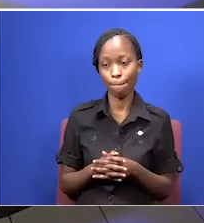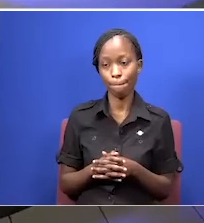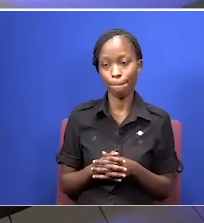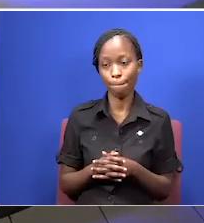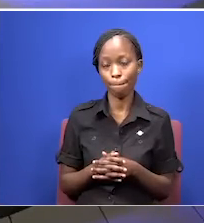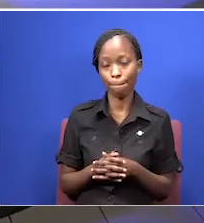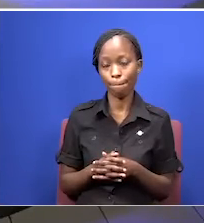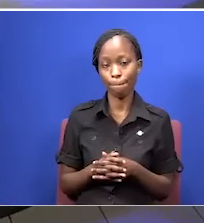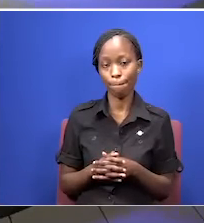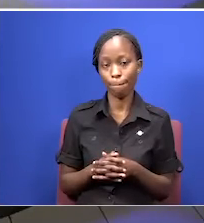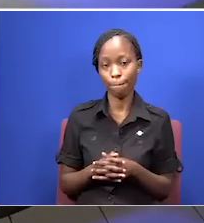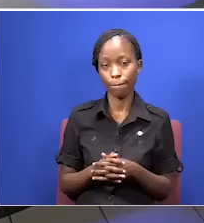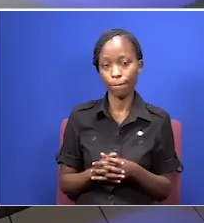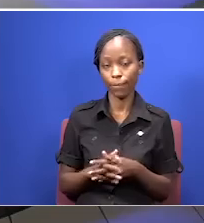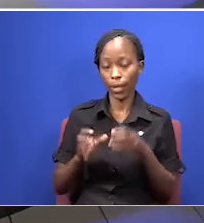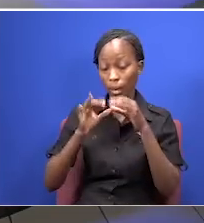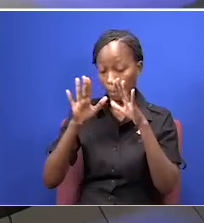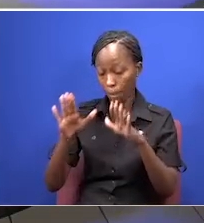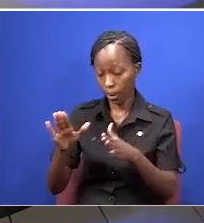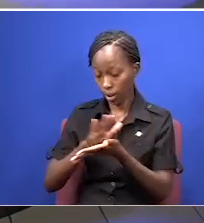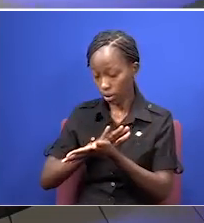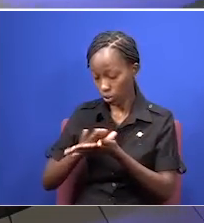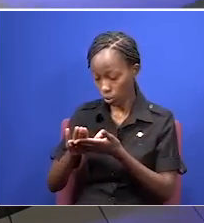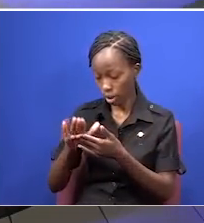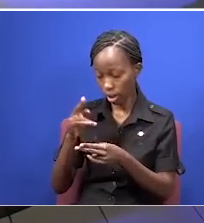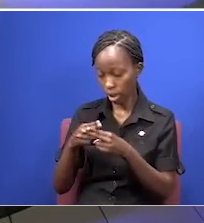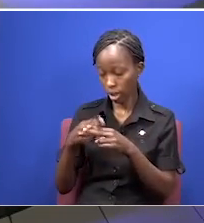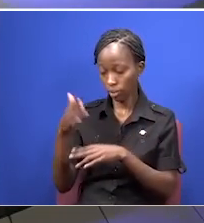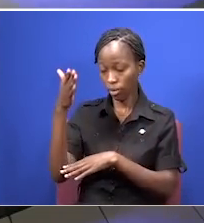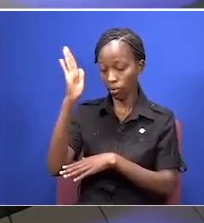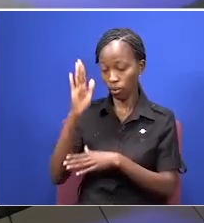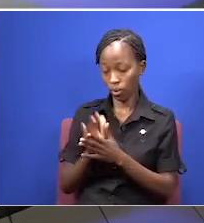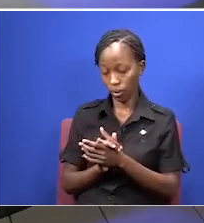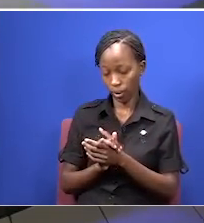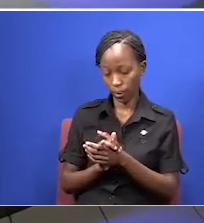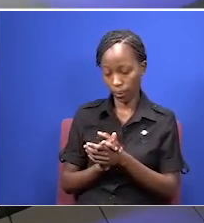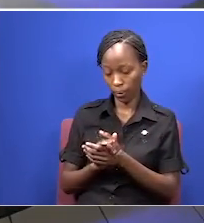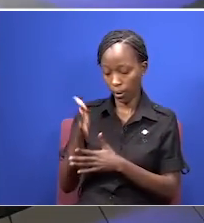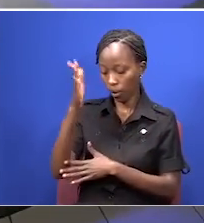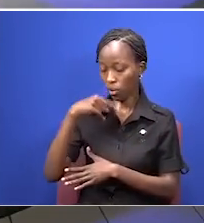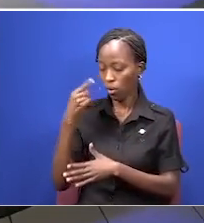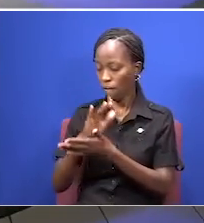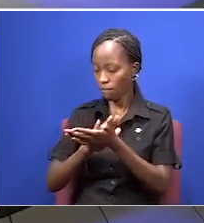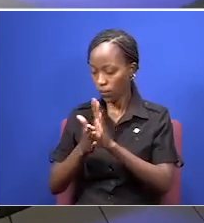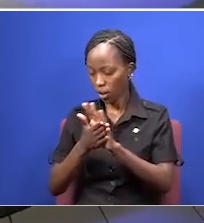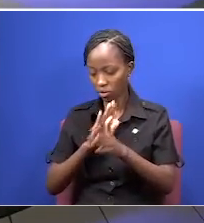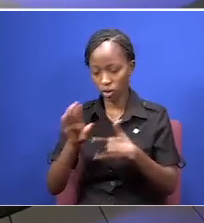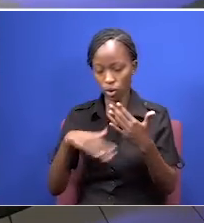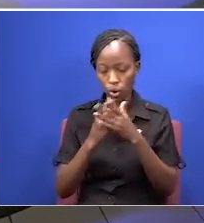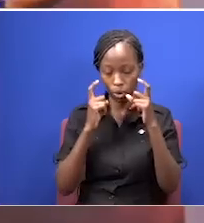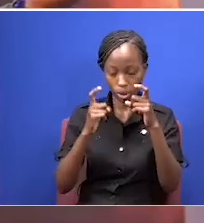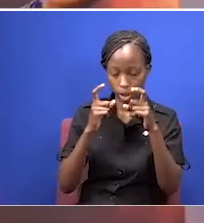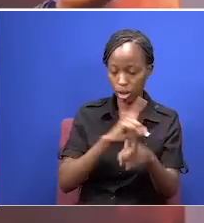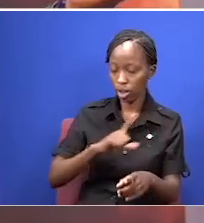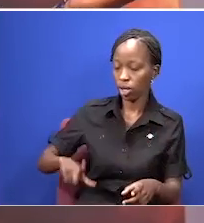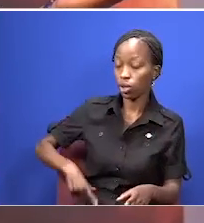his holy name he who heals your diseases and forgives you of all your trespasses father we are